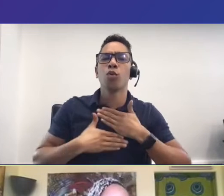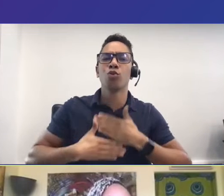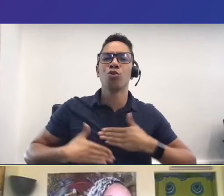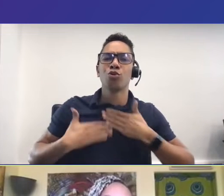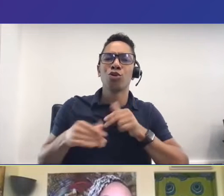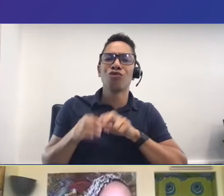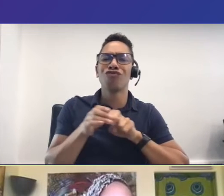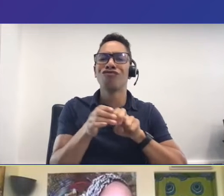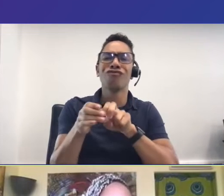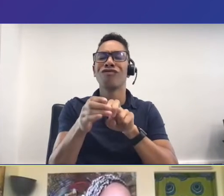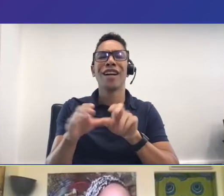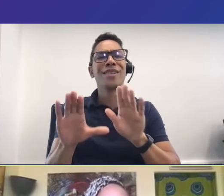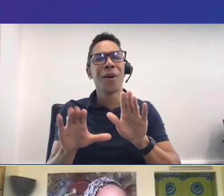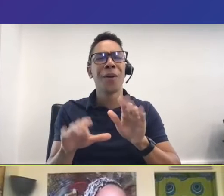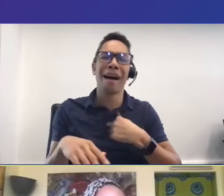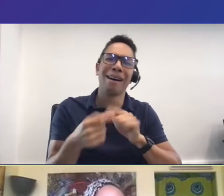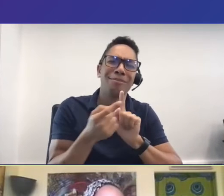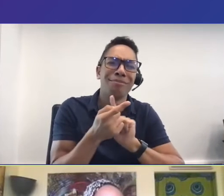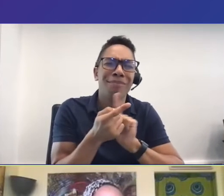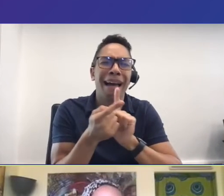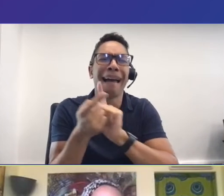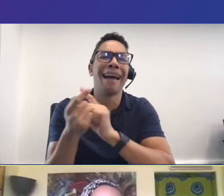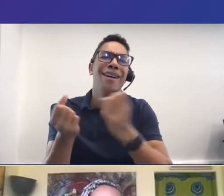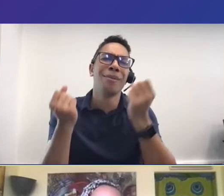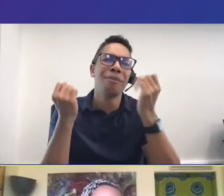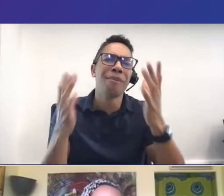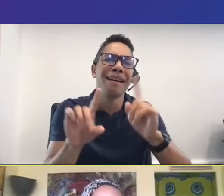I've been so many people. It's so